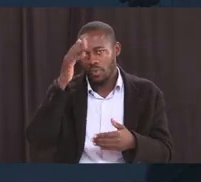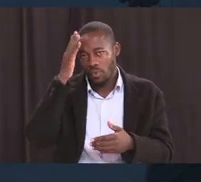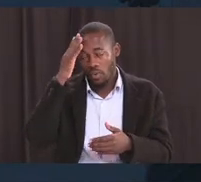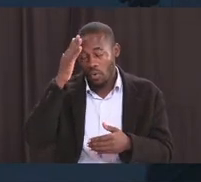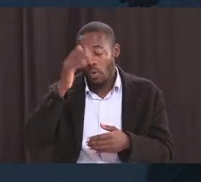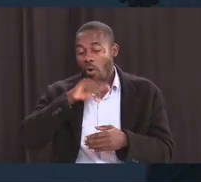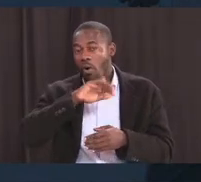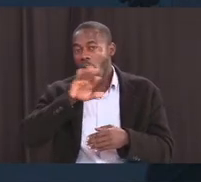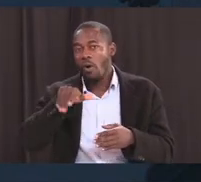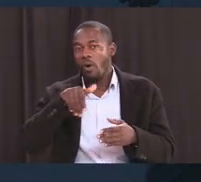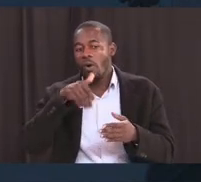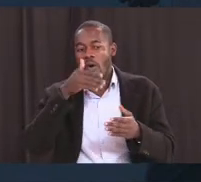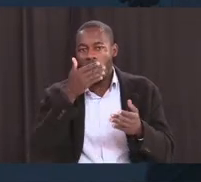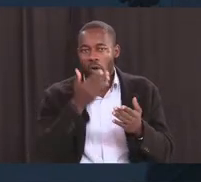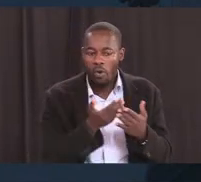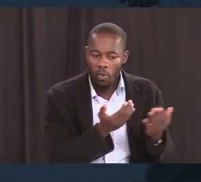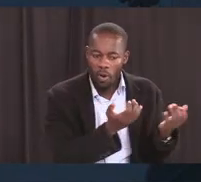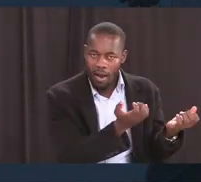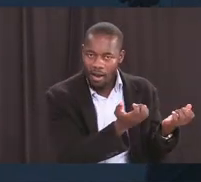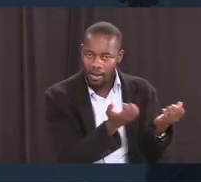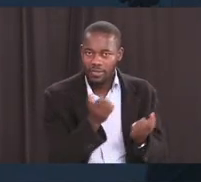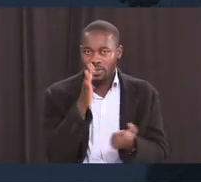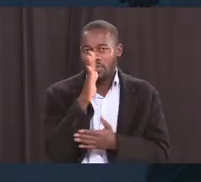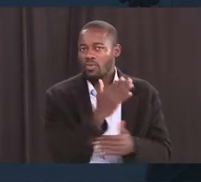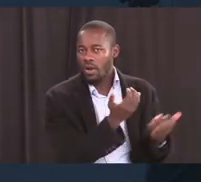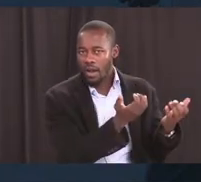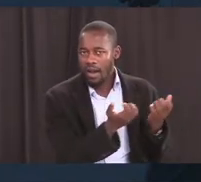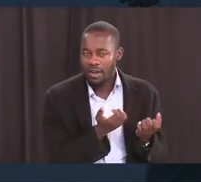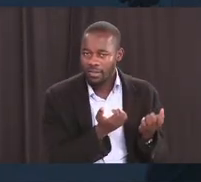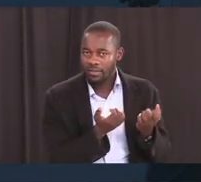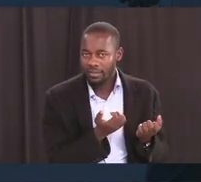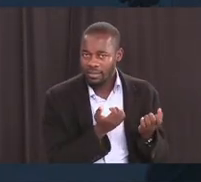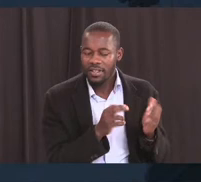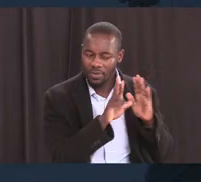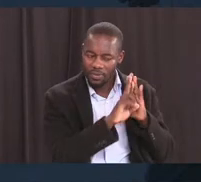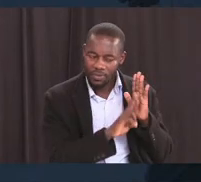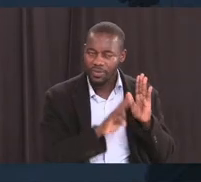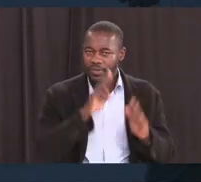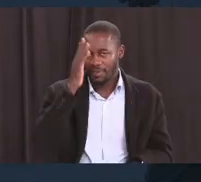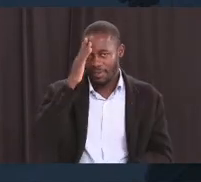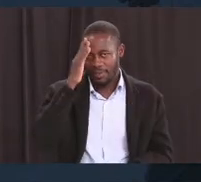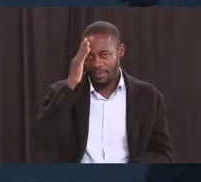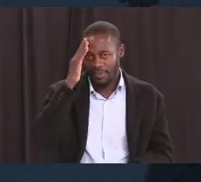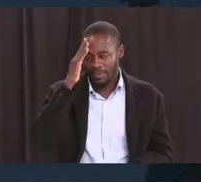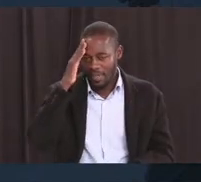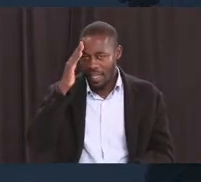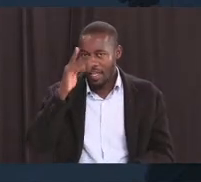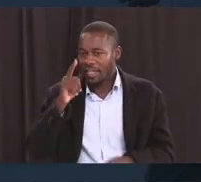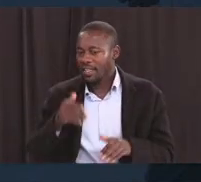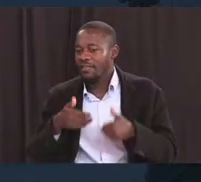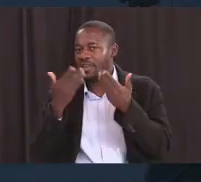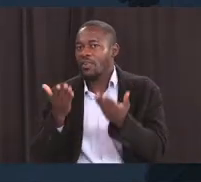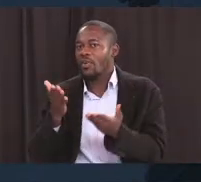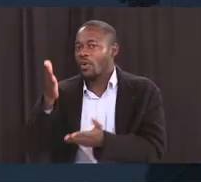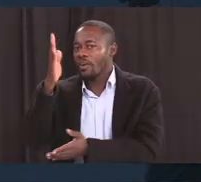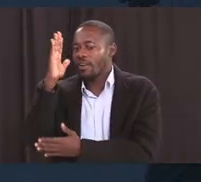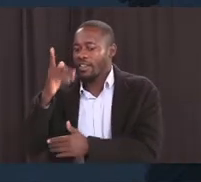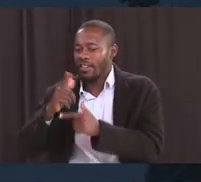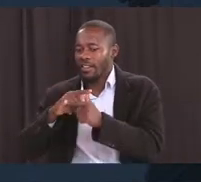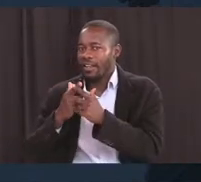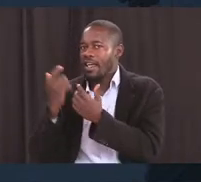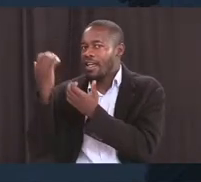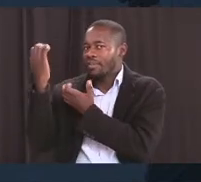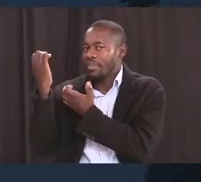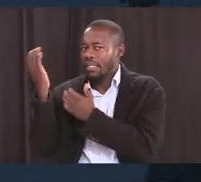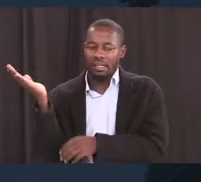of what he has called us to. Not only do we give to give back what he has given to us, But we also give because we're saying we are